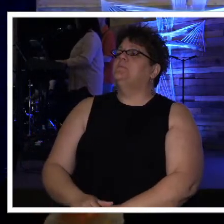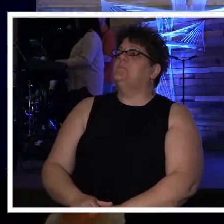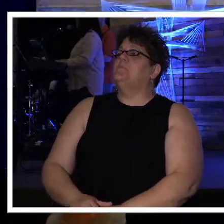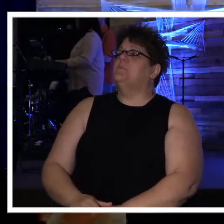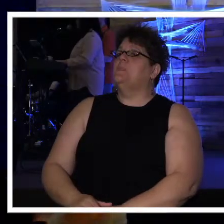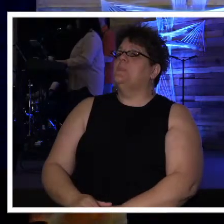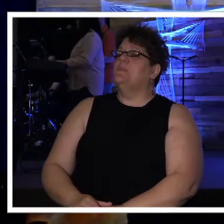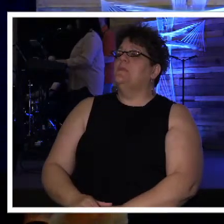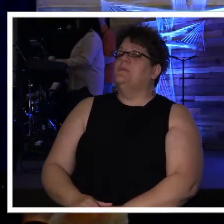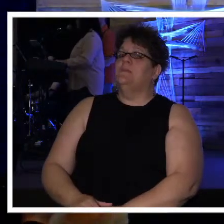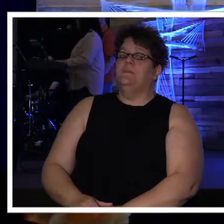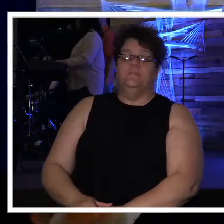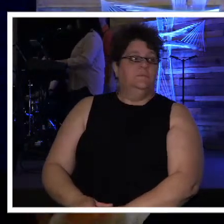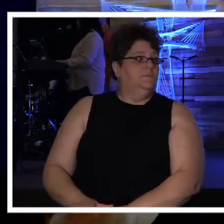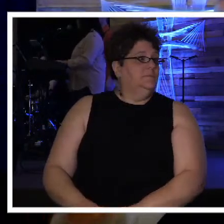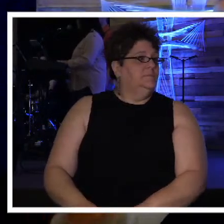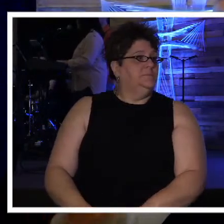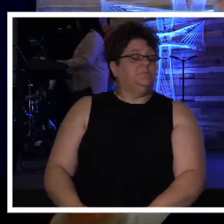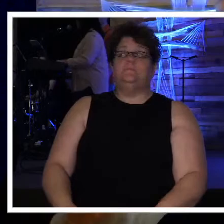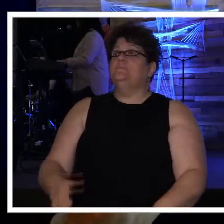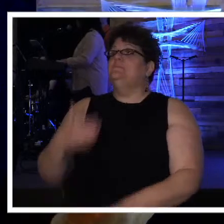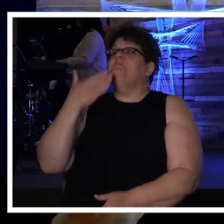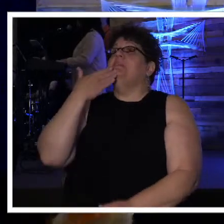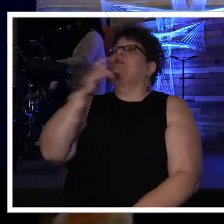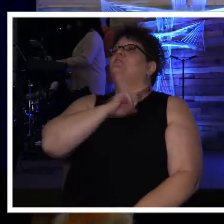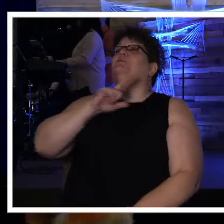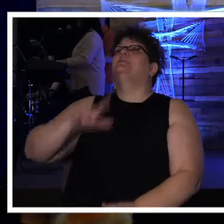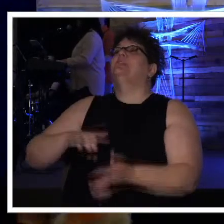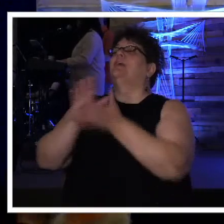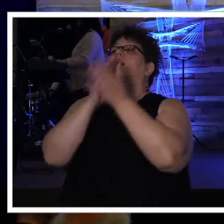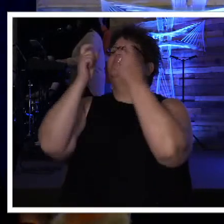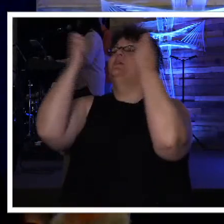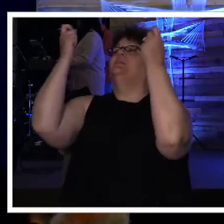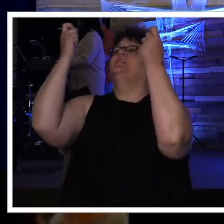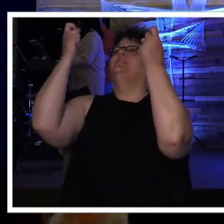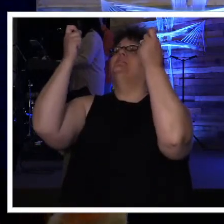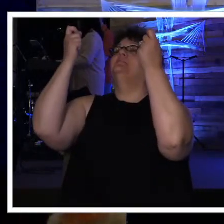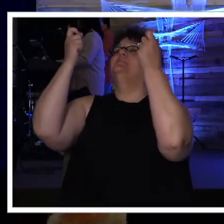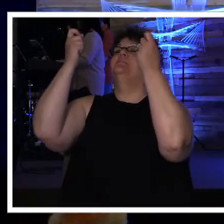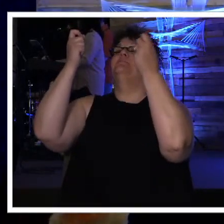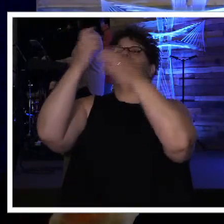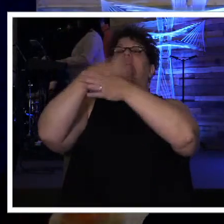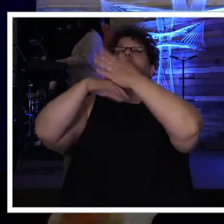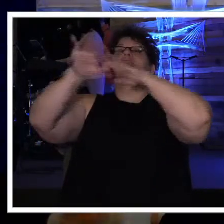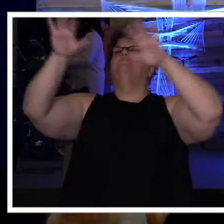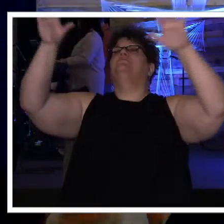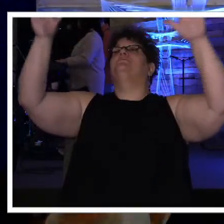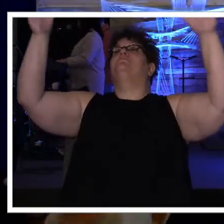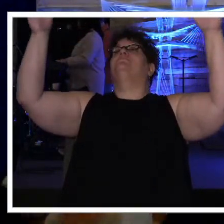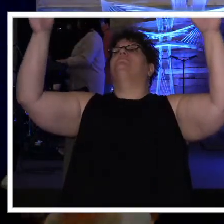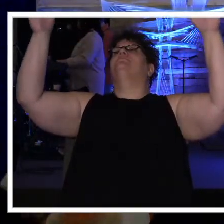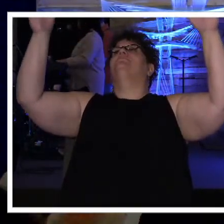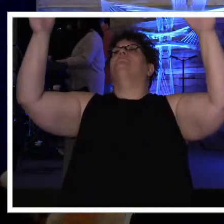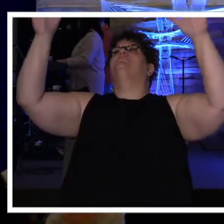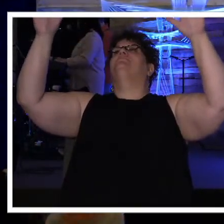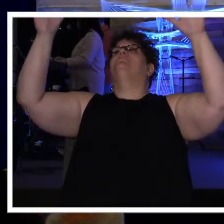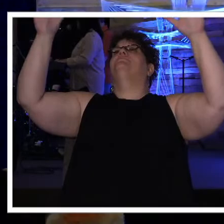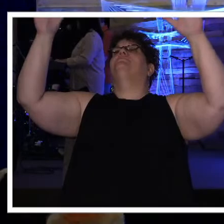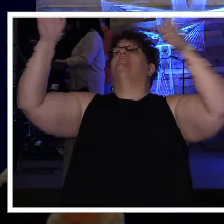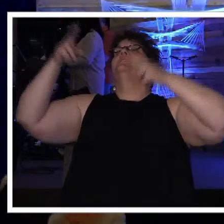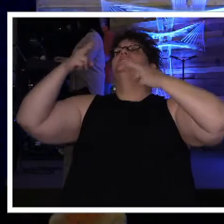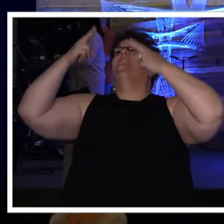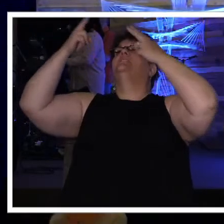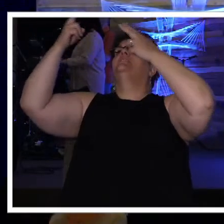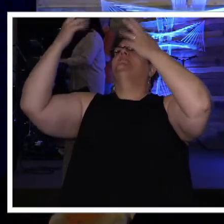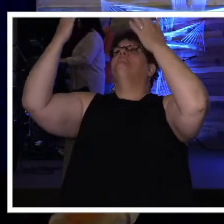Jesus. Thank you, Lord. Hallelujah. Let's raise our hands together, church. We exalt thee. We exalt